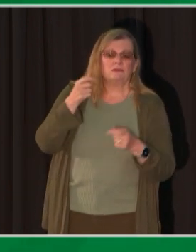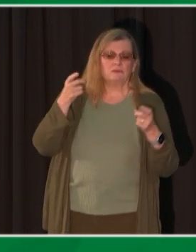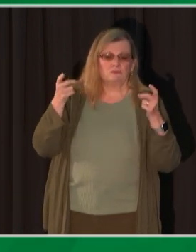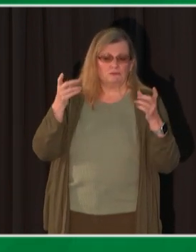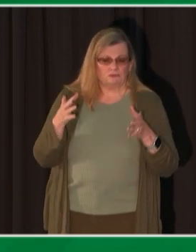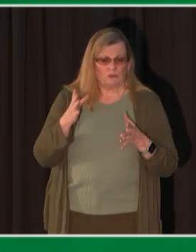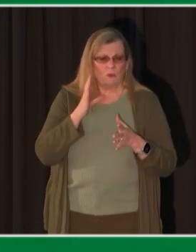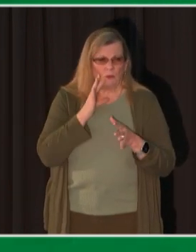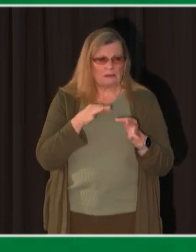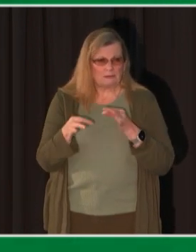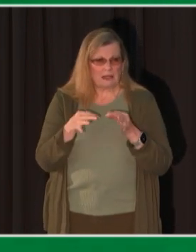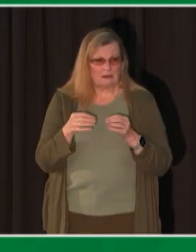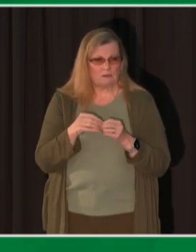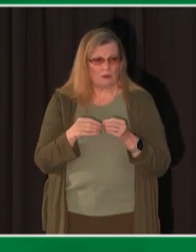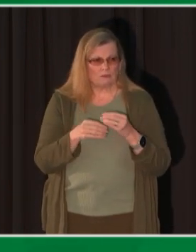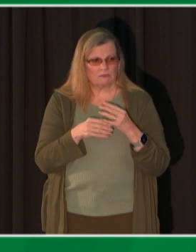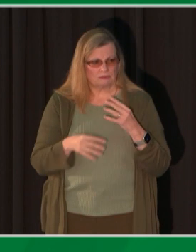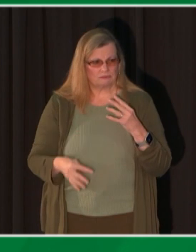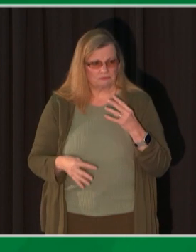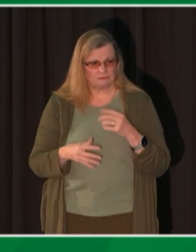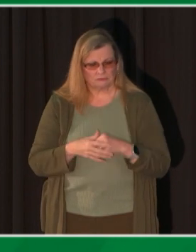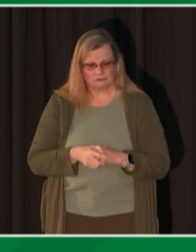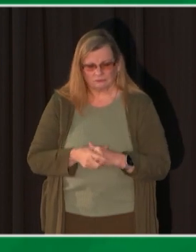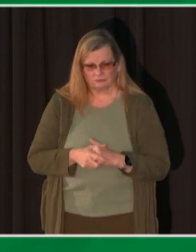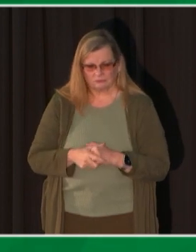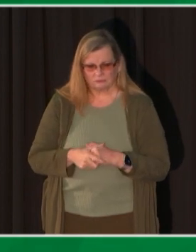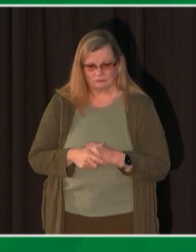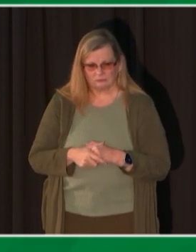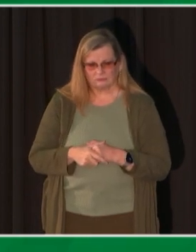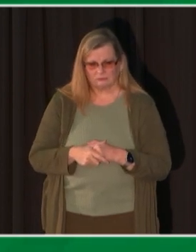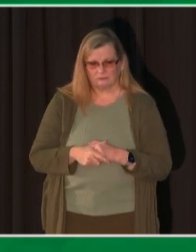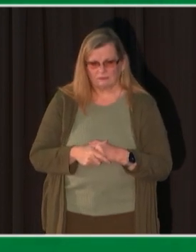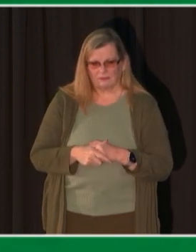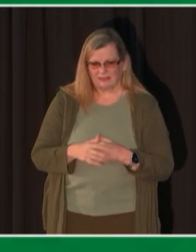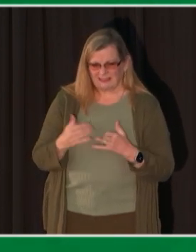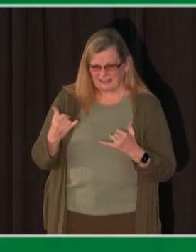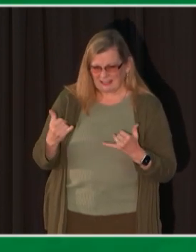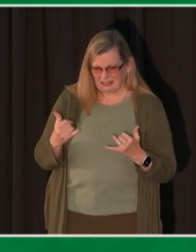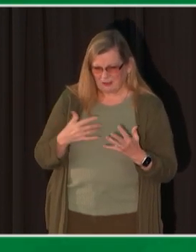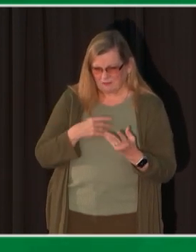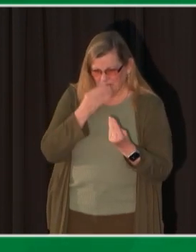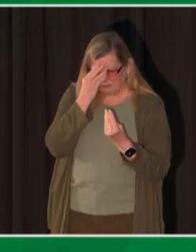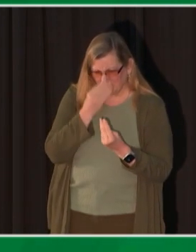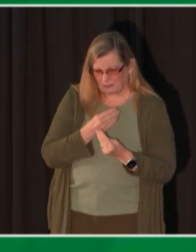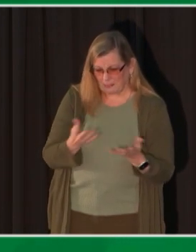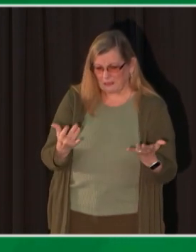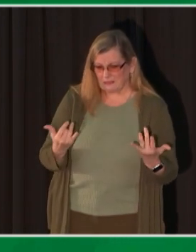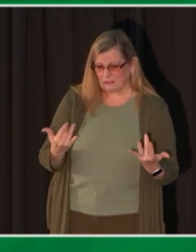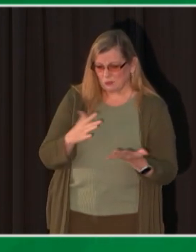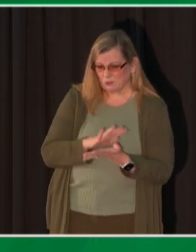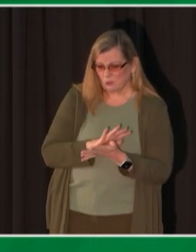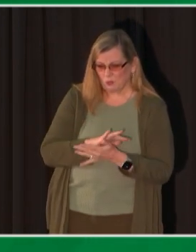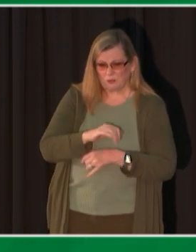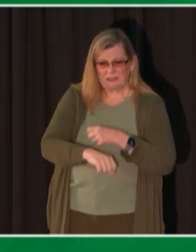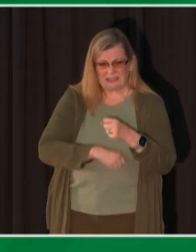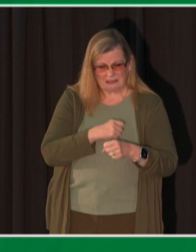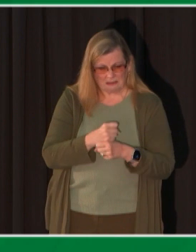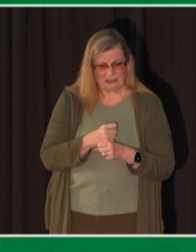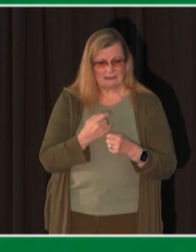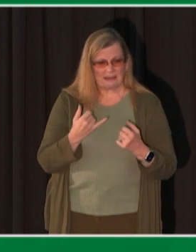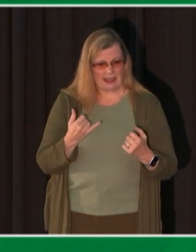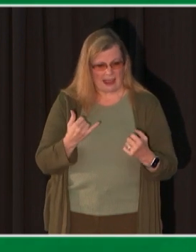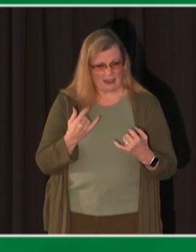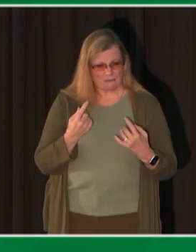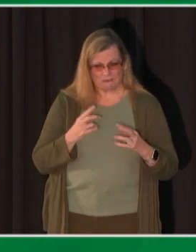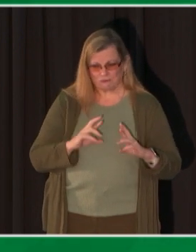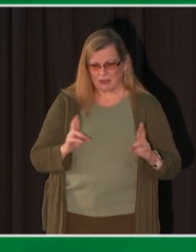too. So let me tell you about this school year and the announcements that we can make right